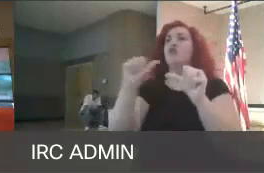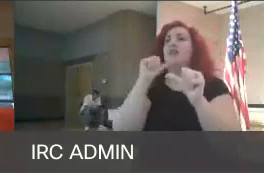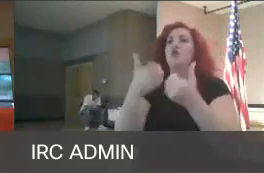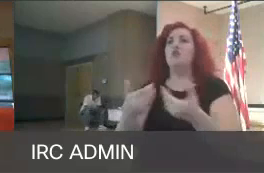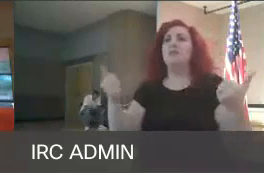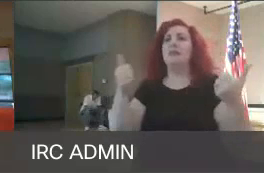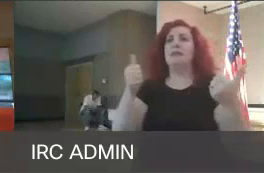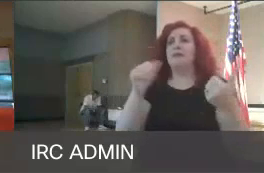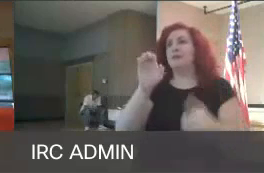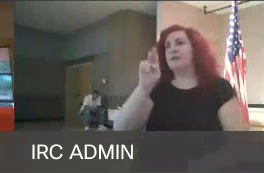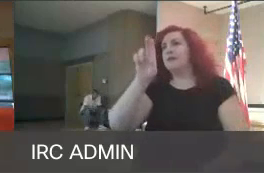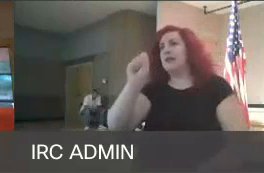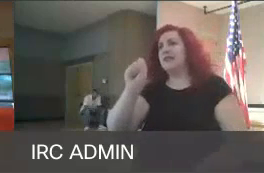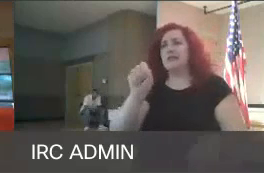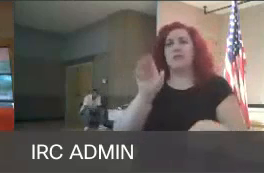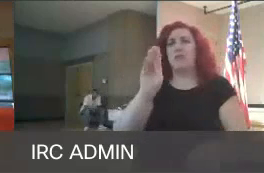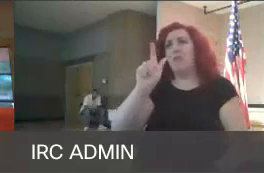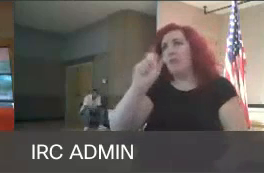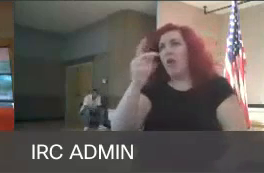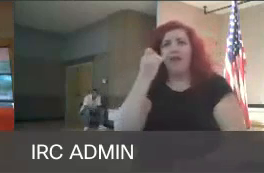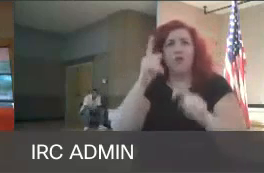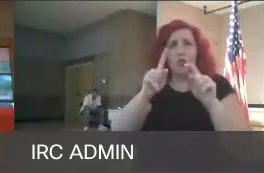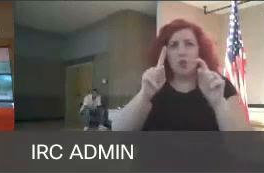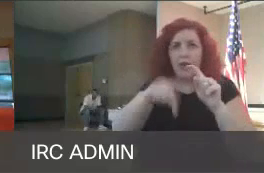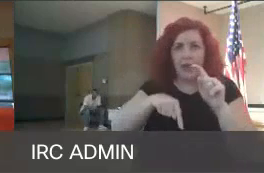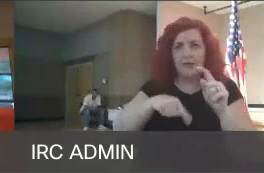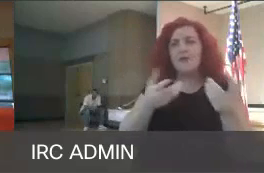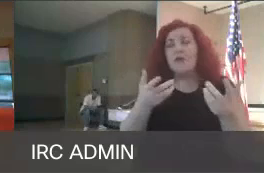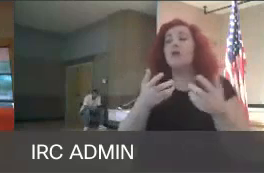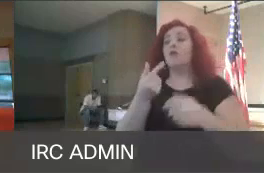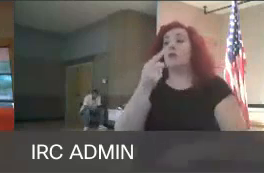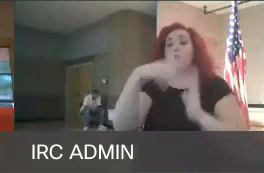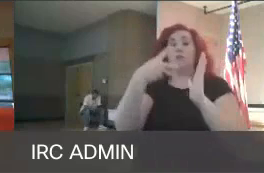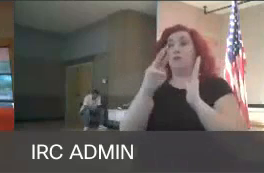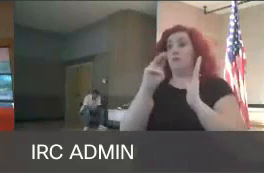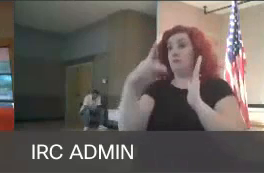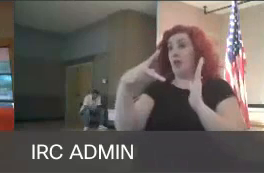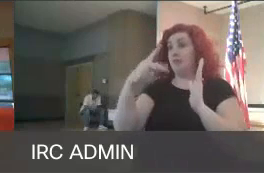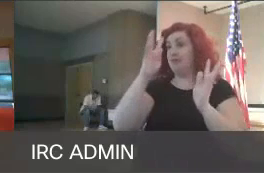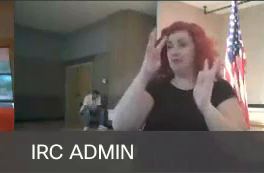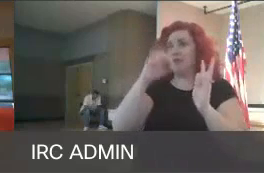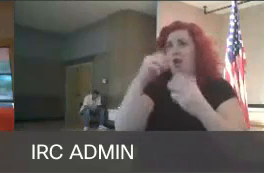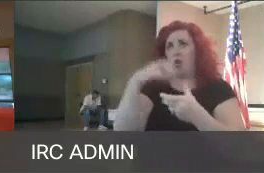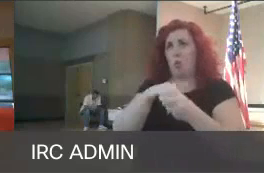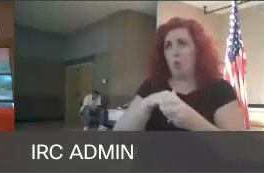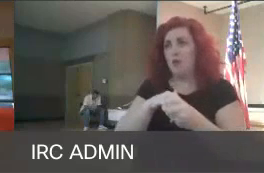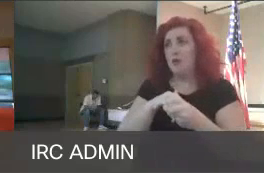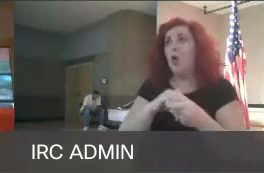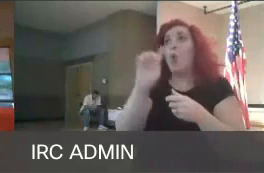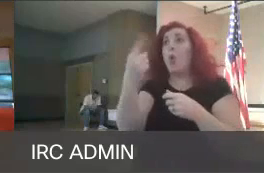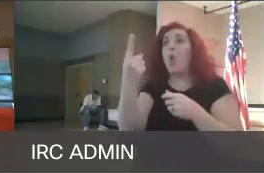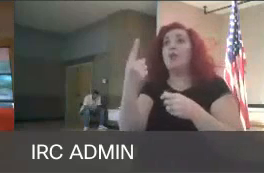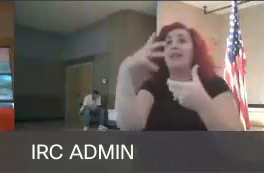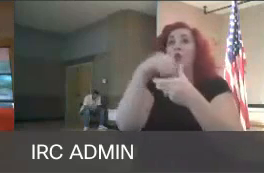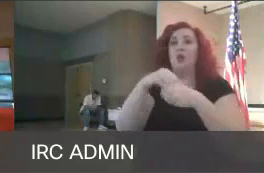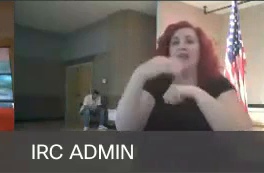not to split census blocks to the extent we can. The grid maps that we created right now didn't take any of that into effect.